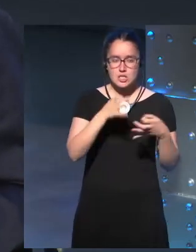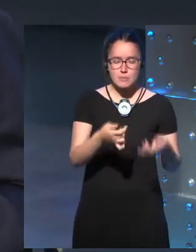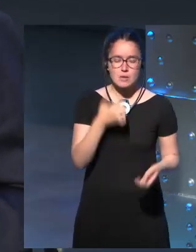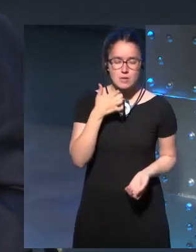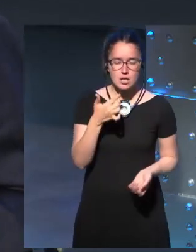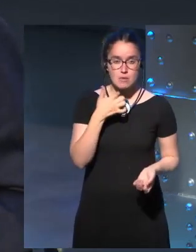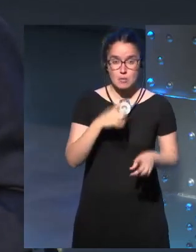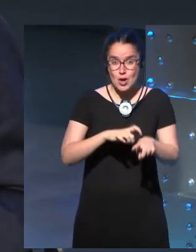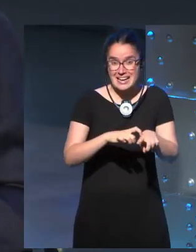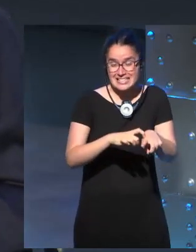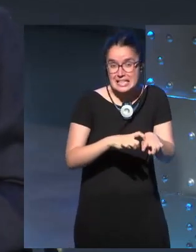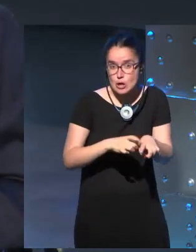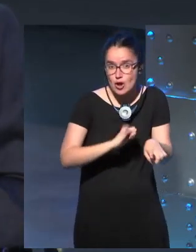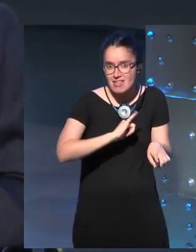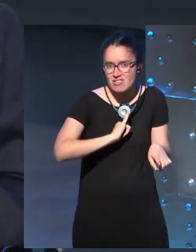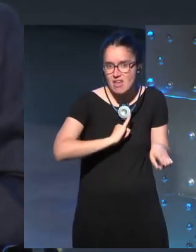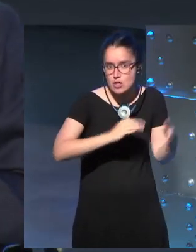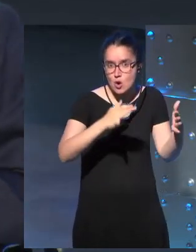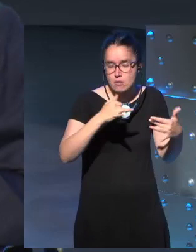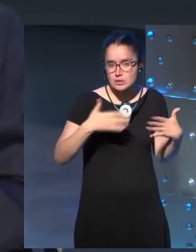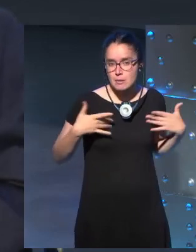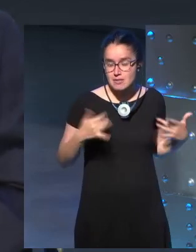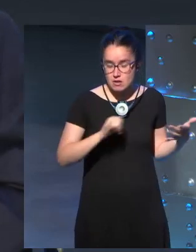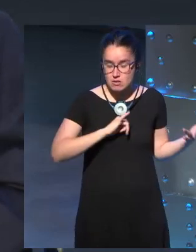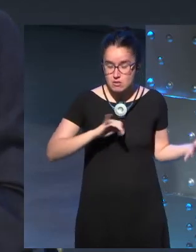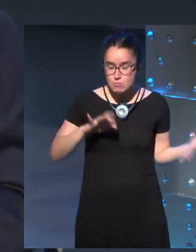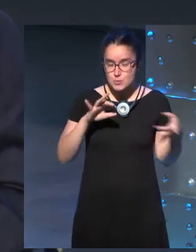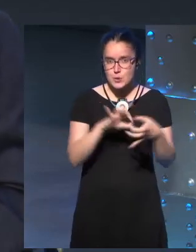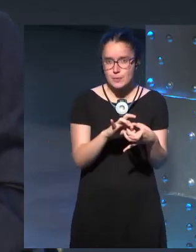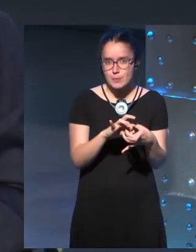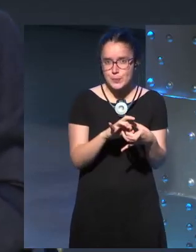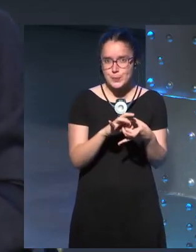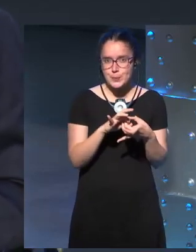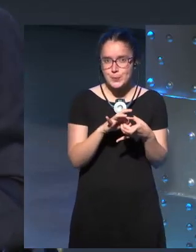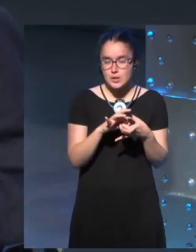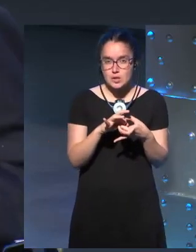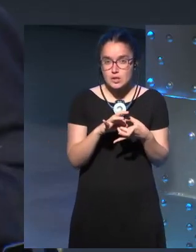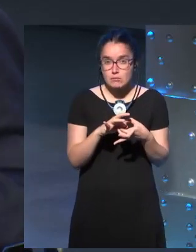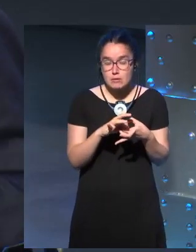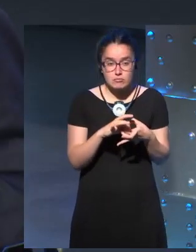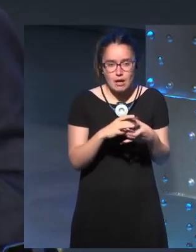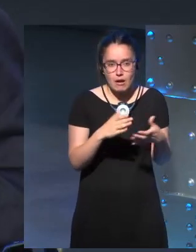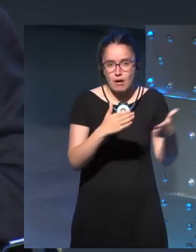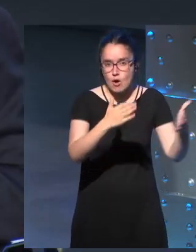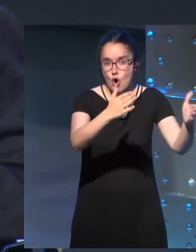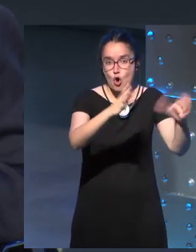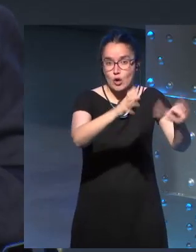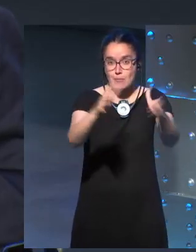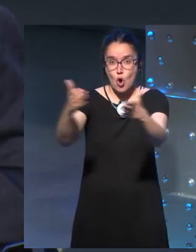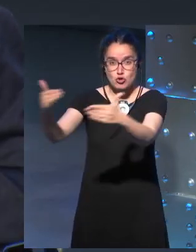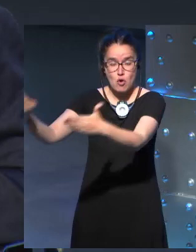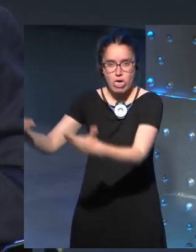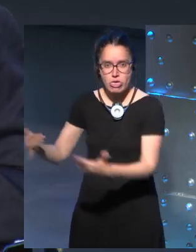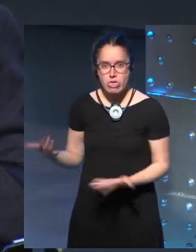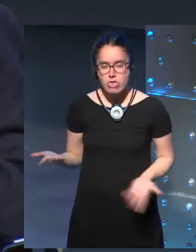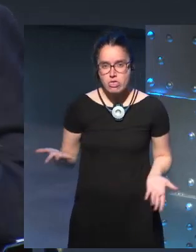winning. In Spain, we didn't have any style. Suddenly, we have found a style that doesn't have